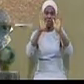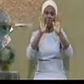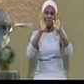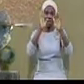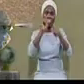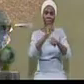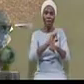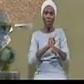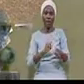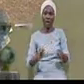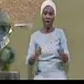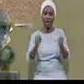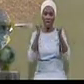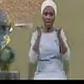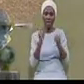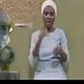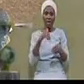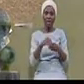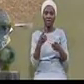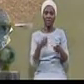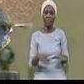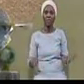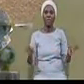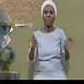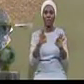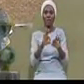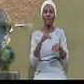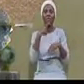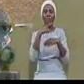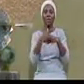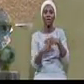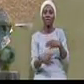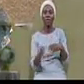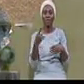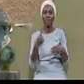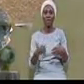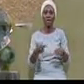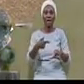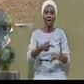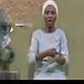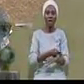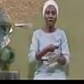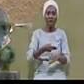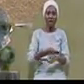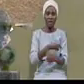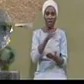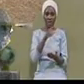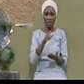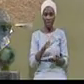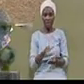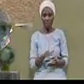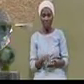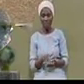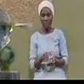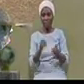wonder walking power in the precious blood of the Lamb, of the Lamb.